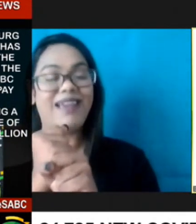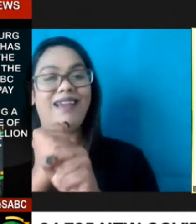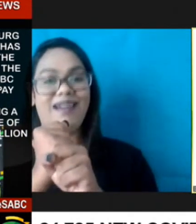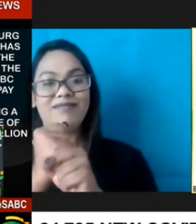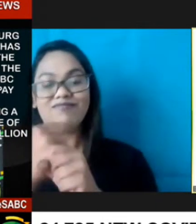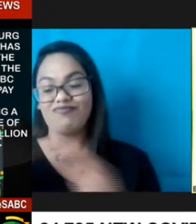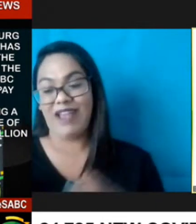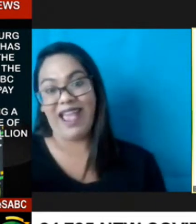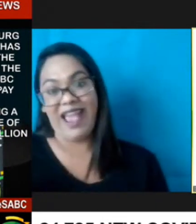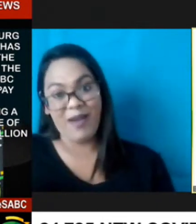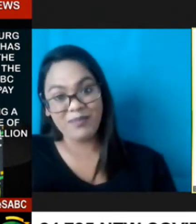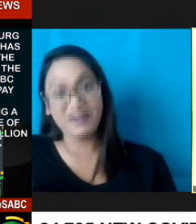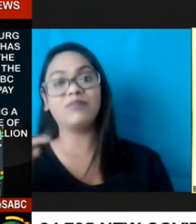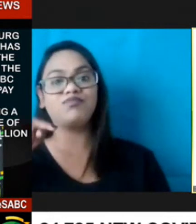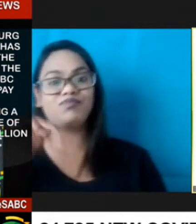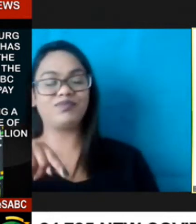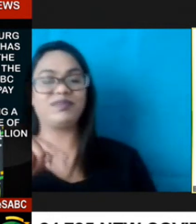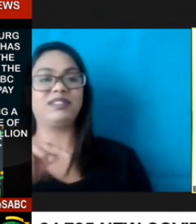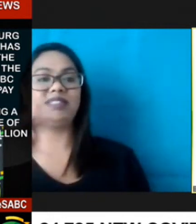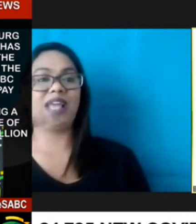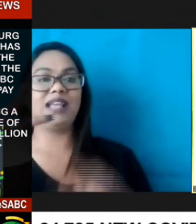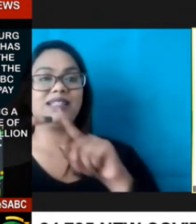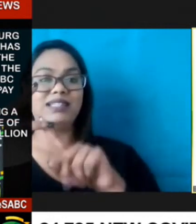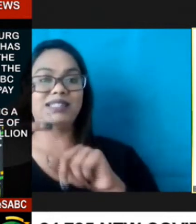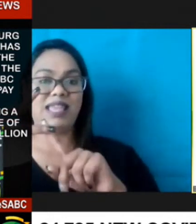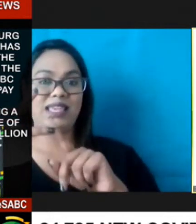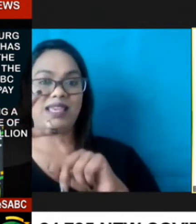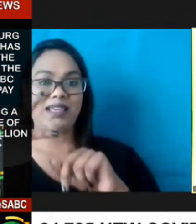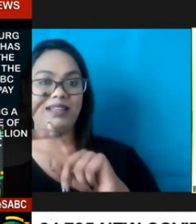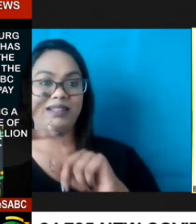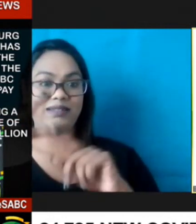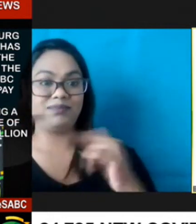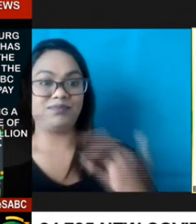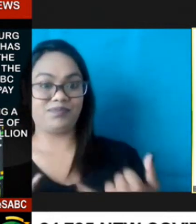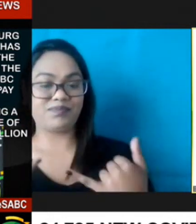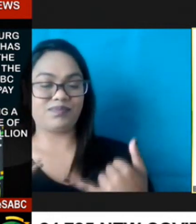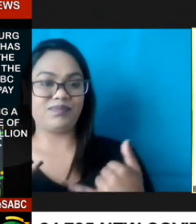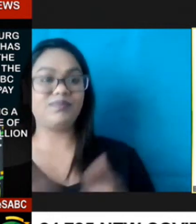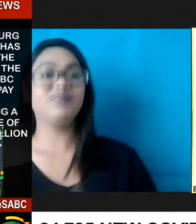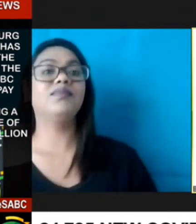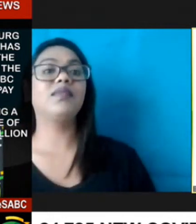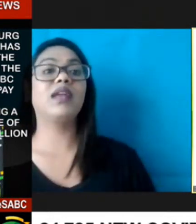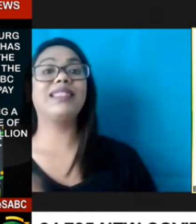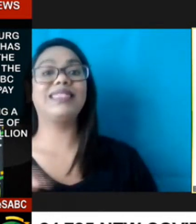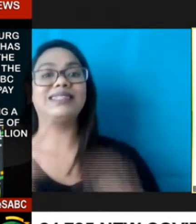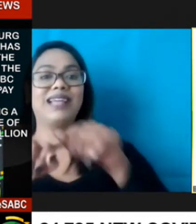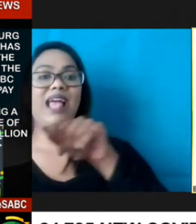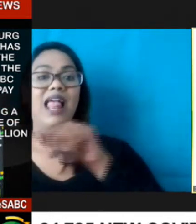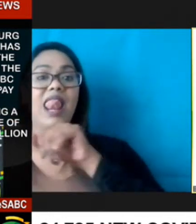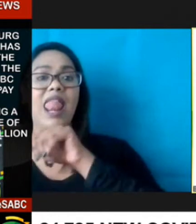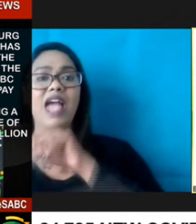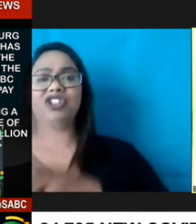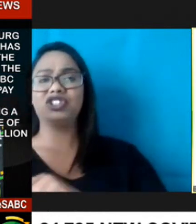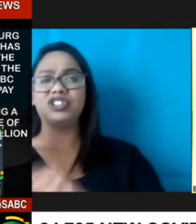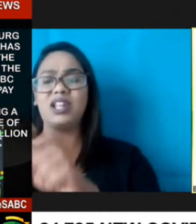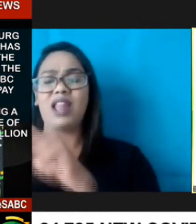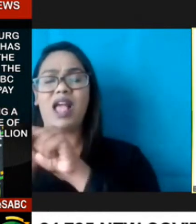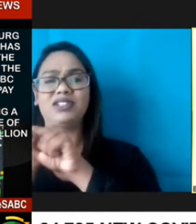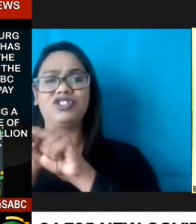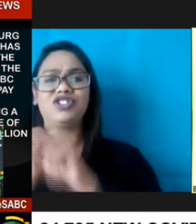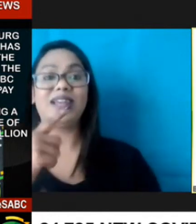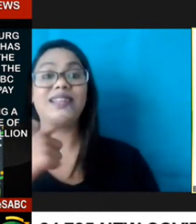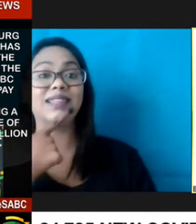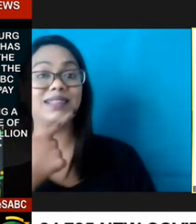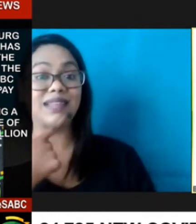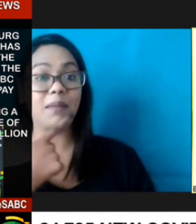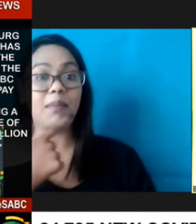we go into in the middle of COVID-19 wave. Last December, we were in the second wave of this